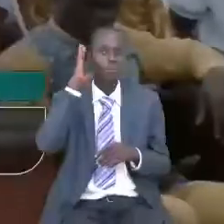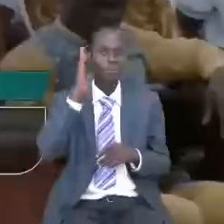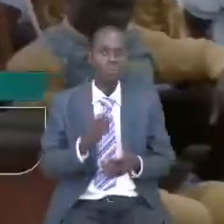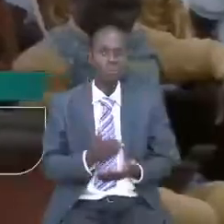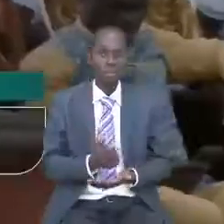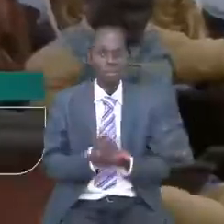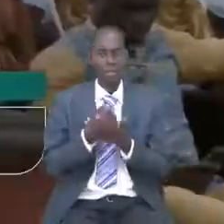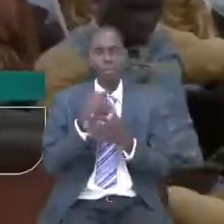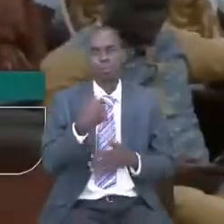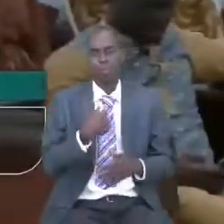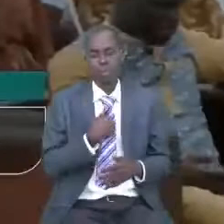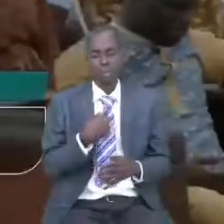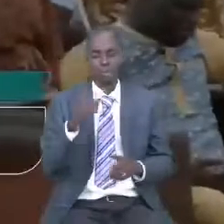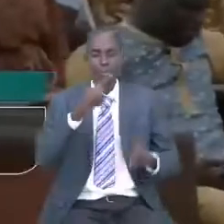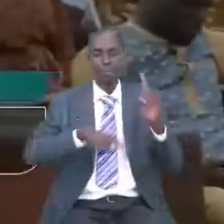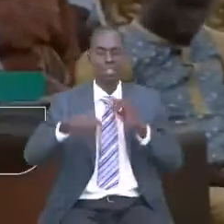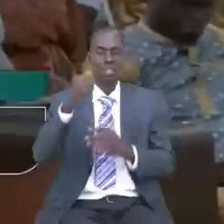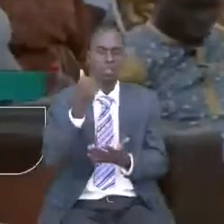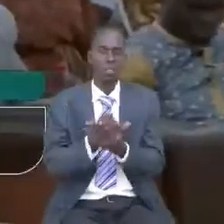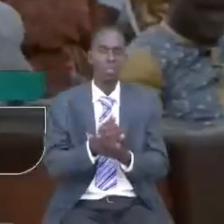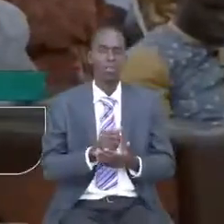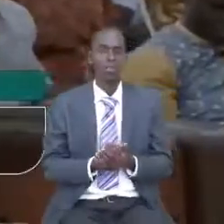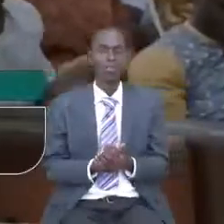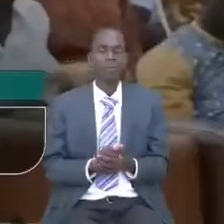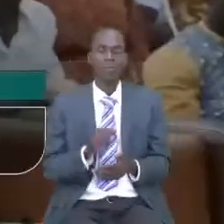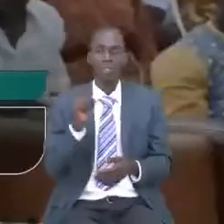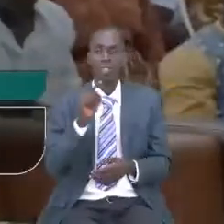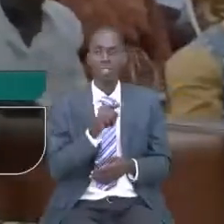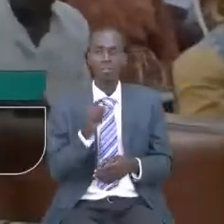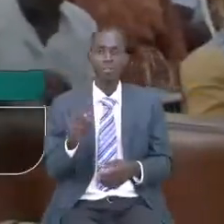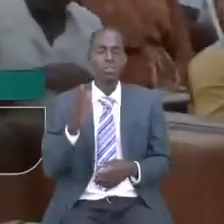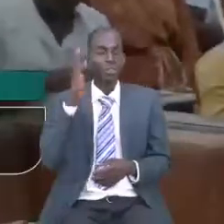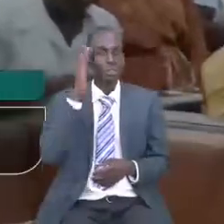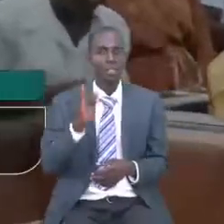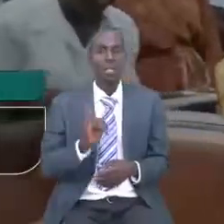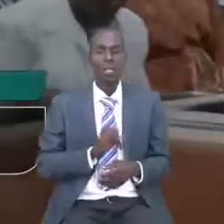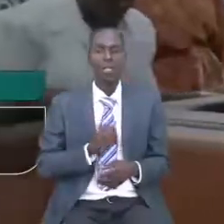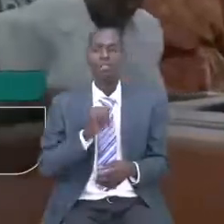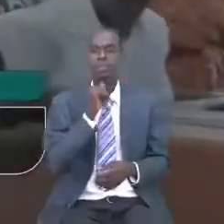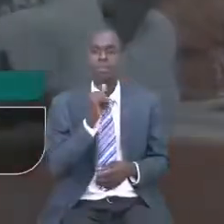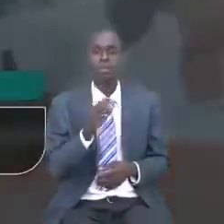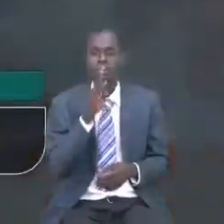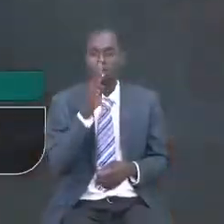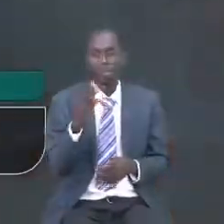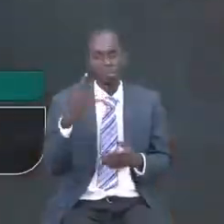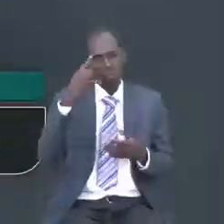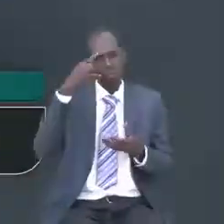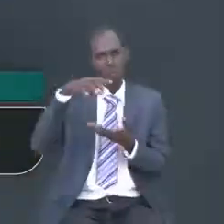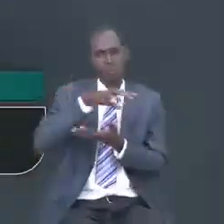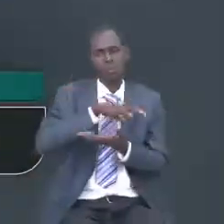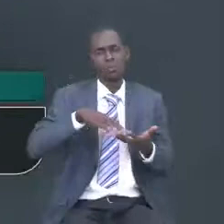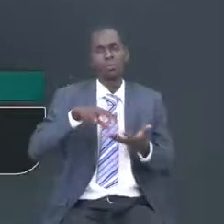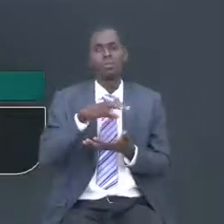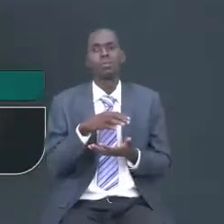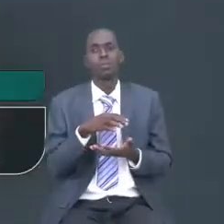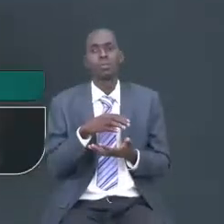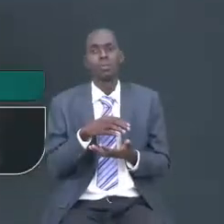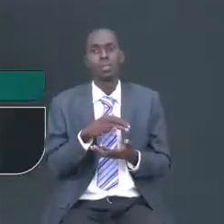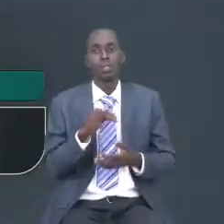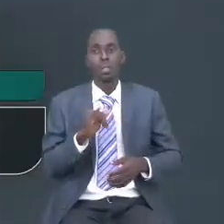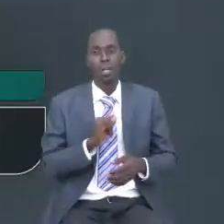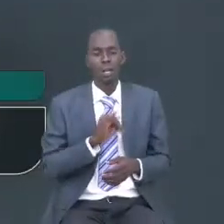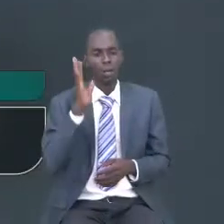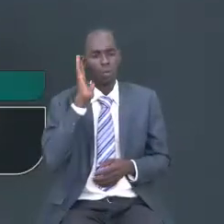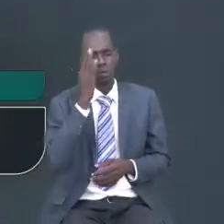me. Amen. Therefore shall I not be confounded, I'll not be confused, I'll know